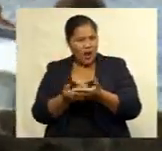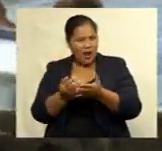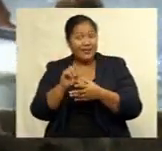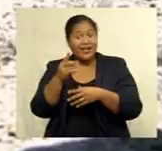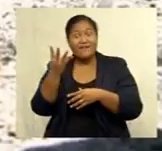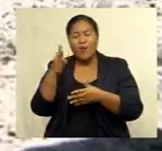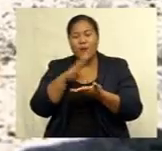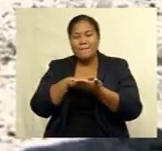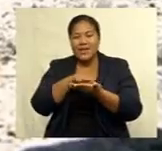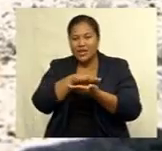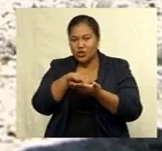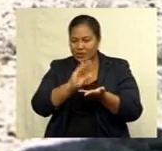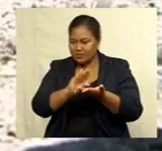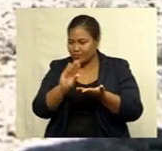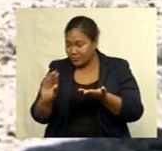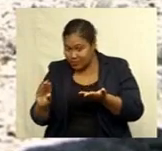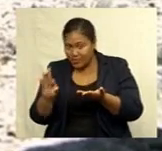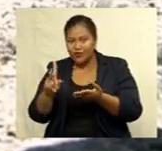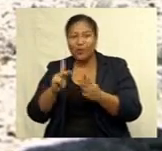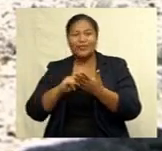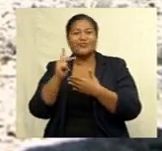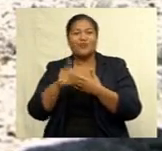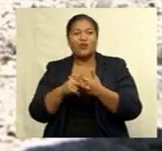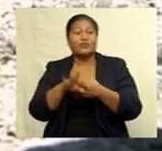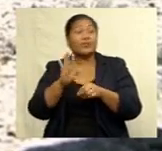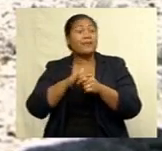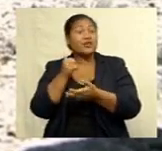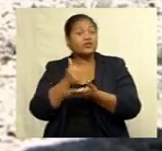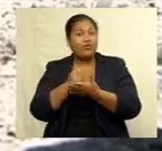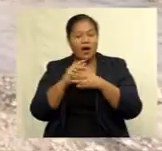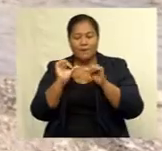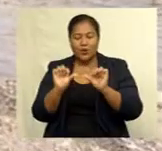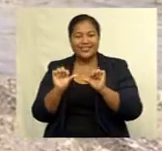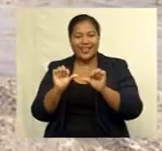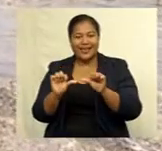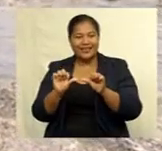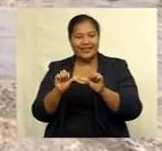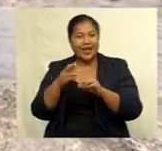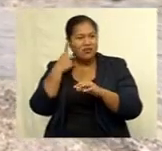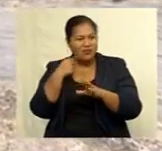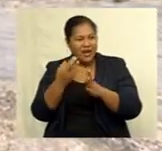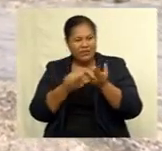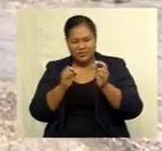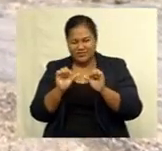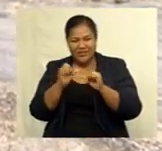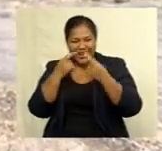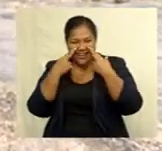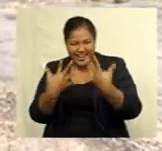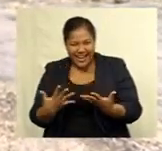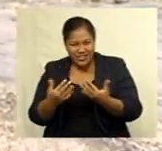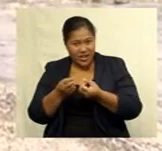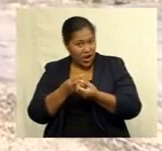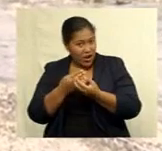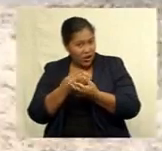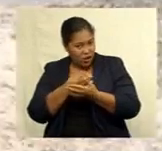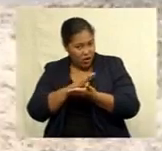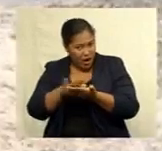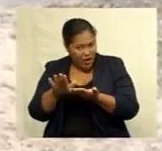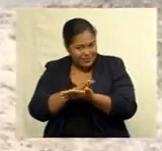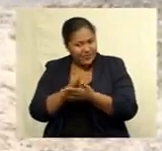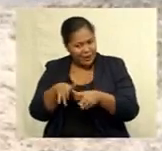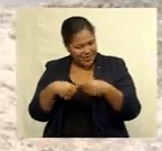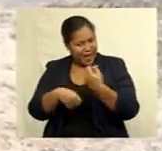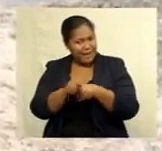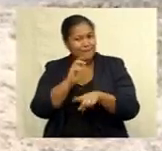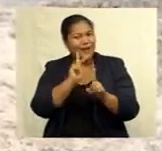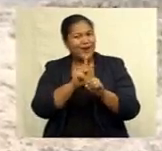million has been set aside for the program to ensure that protecting and reversing biodiversity loss remains a priority for